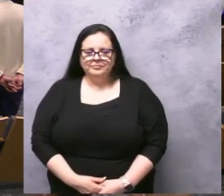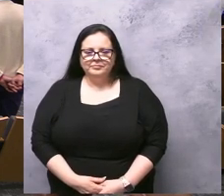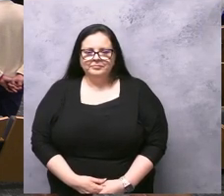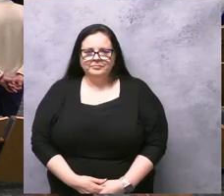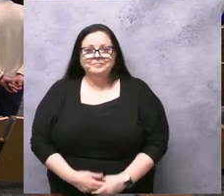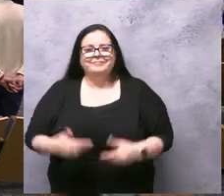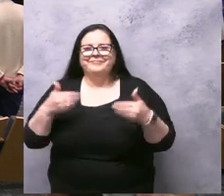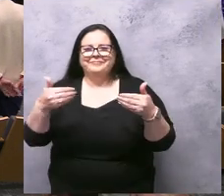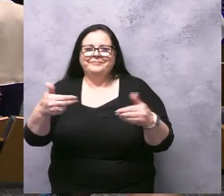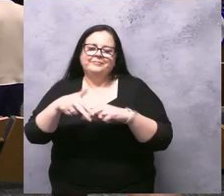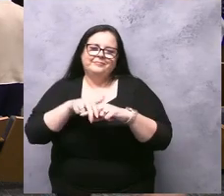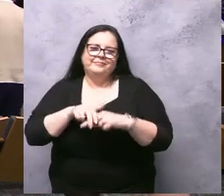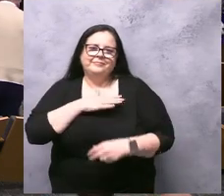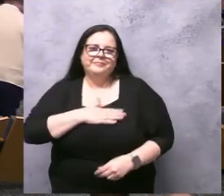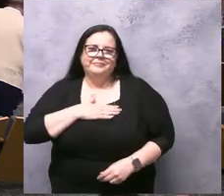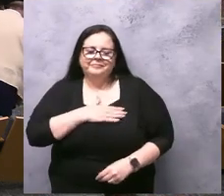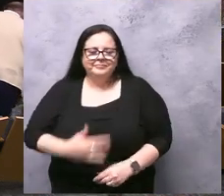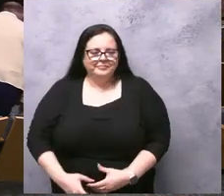May we be seated, please.